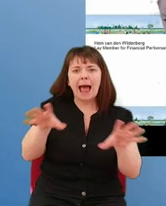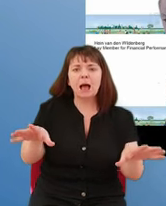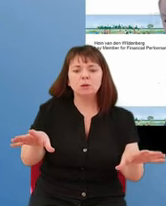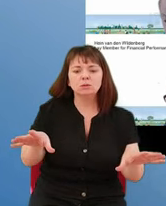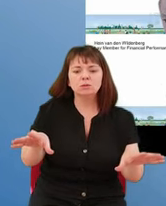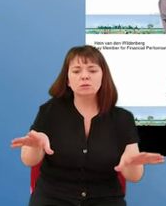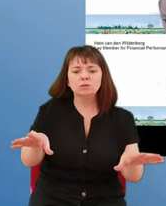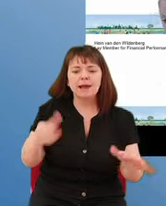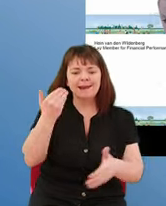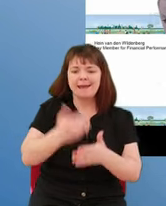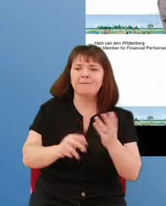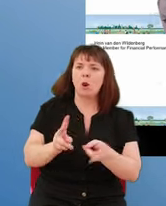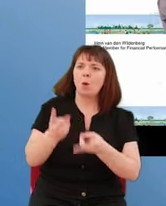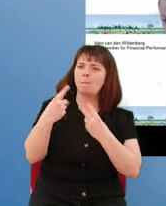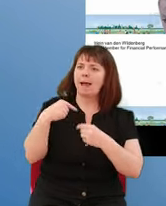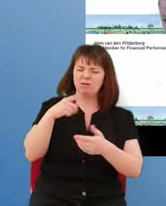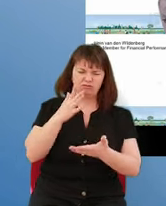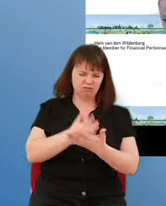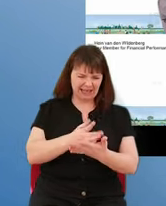support practice?